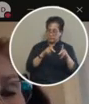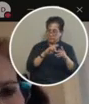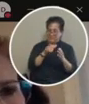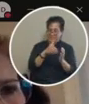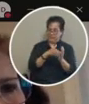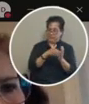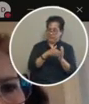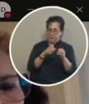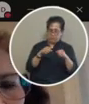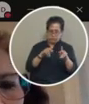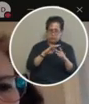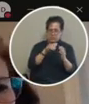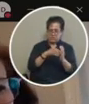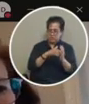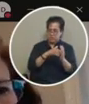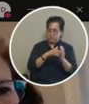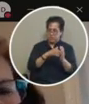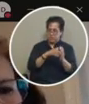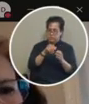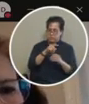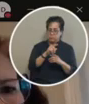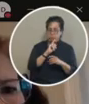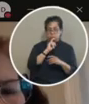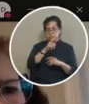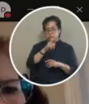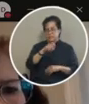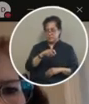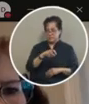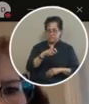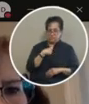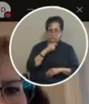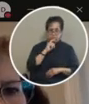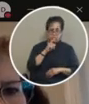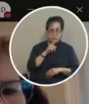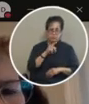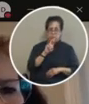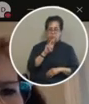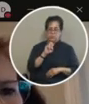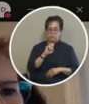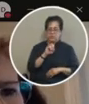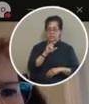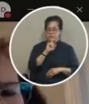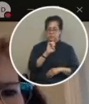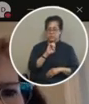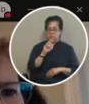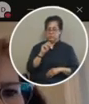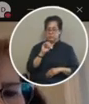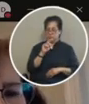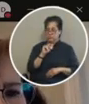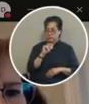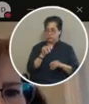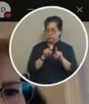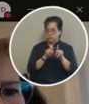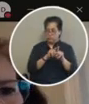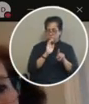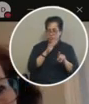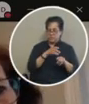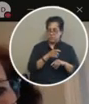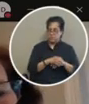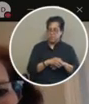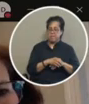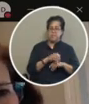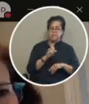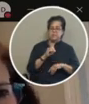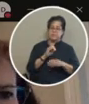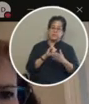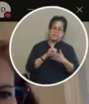Center is in dire straits, and I'm sure that the rescue mission will be as well. So that